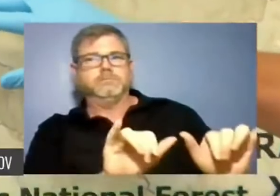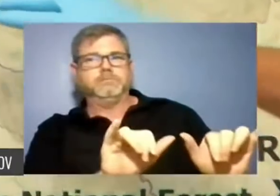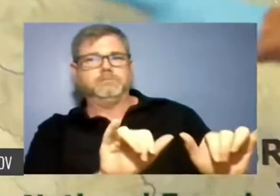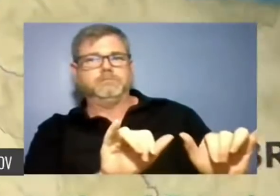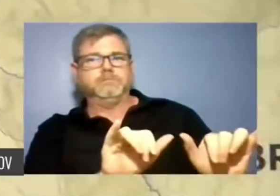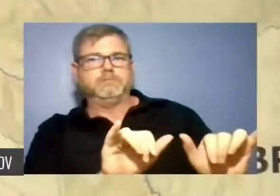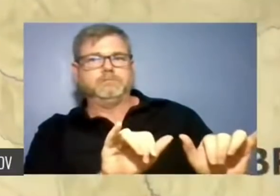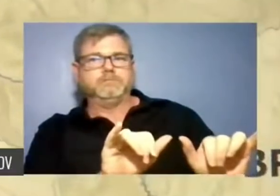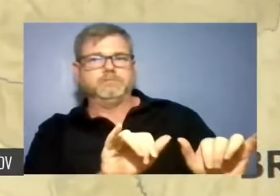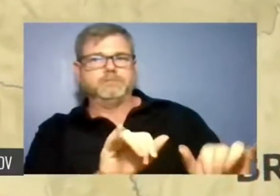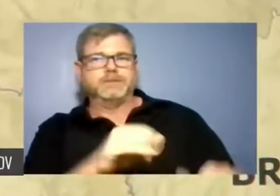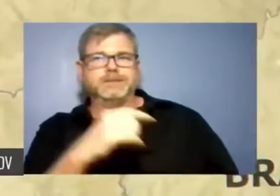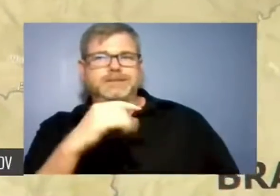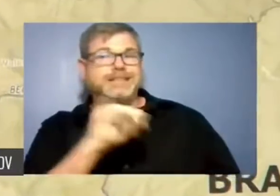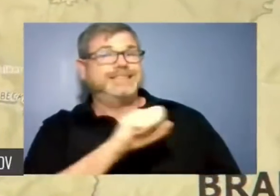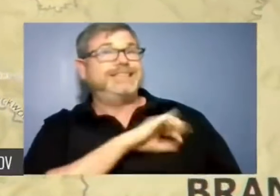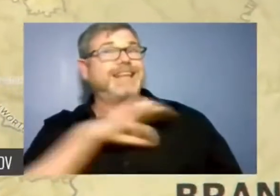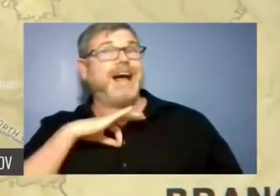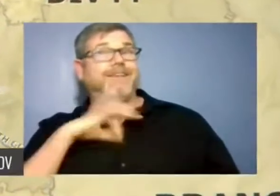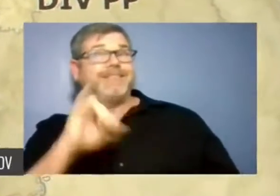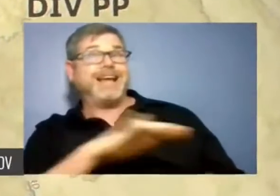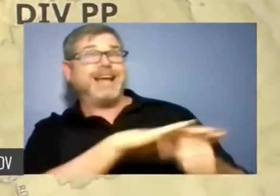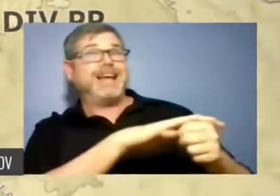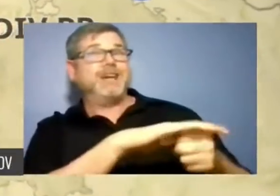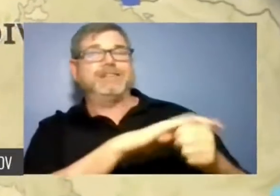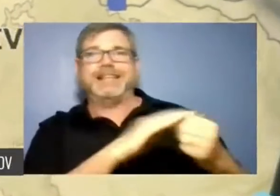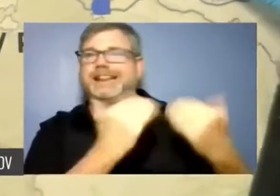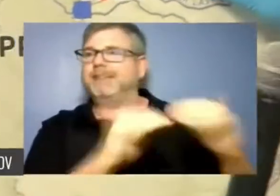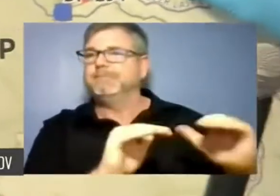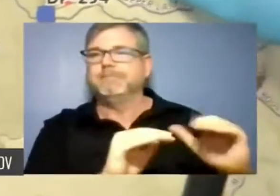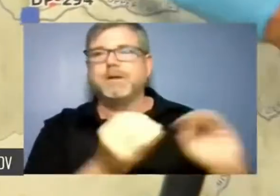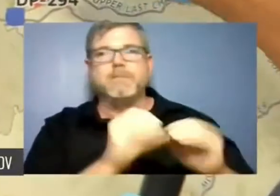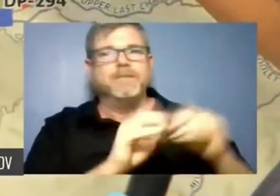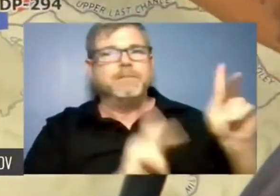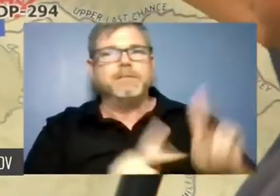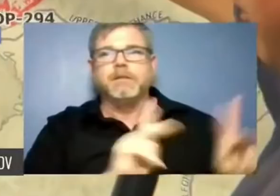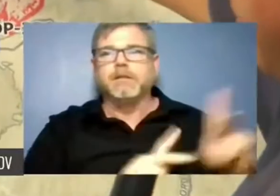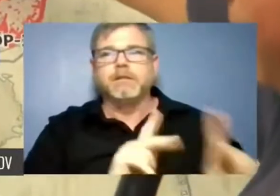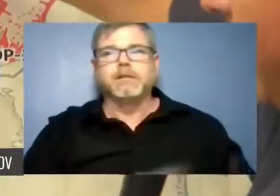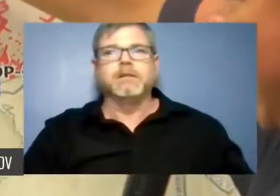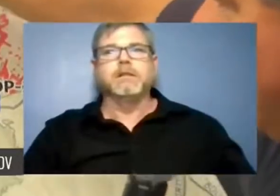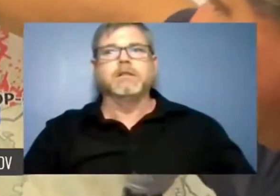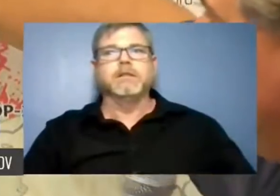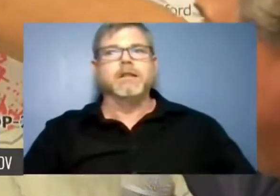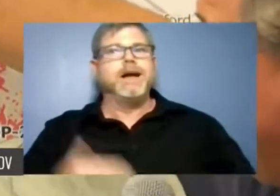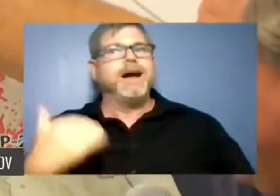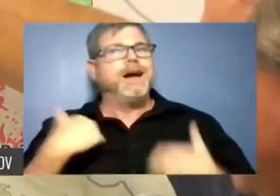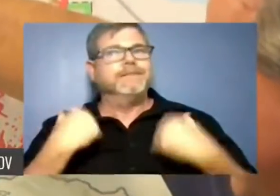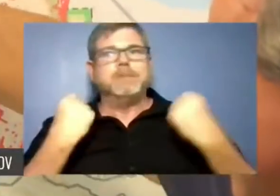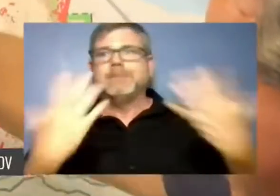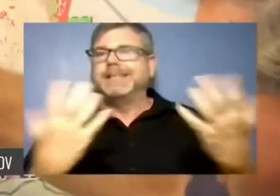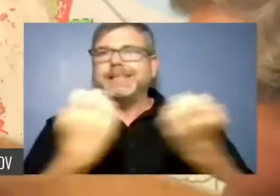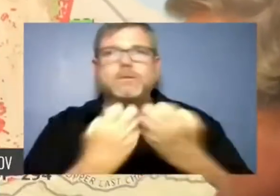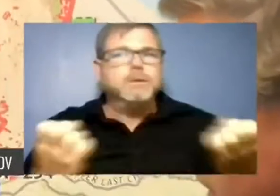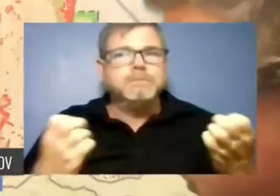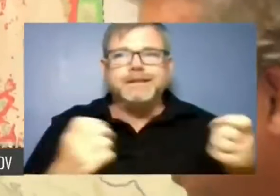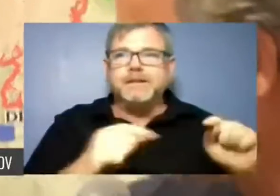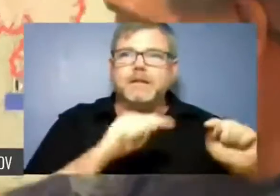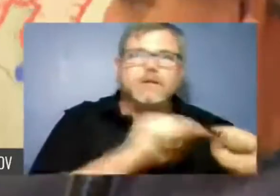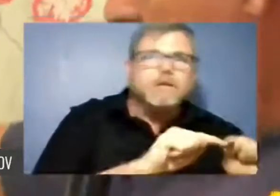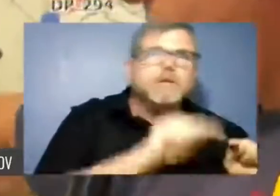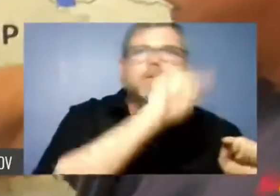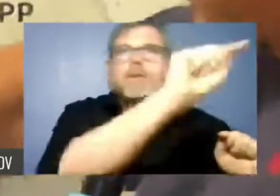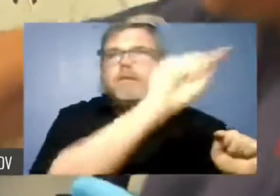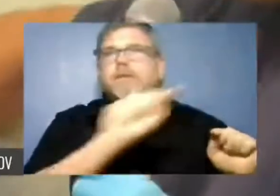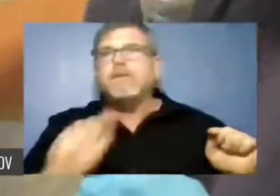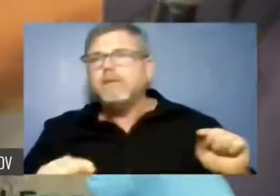fighting fire, not only out in the area of Janesville and Milford, but also up around the Antelope Lake area, protection of